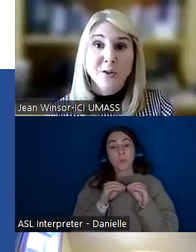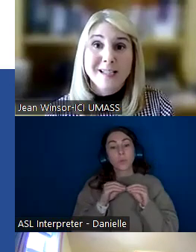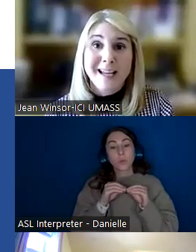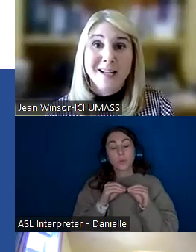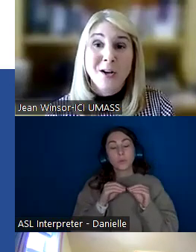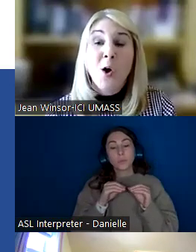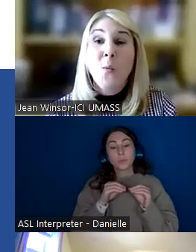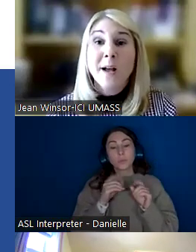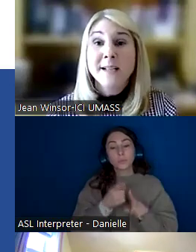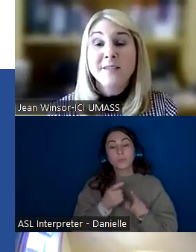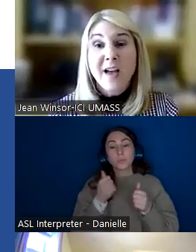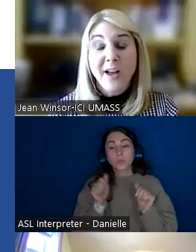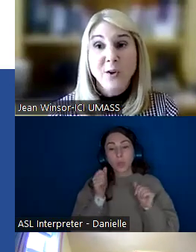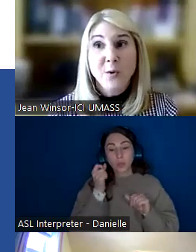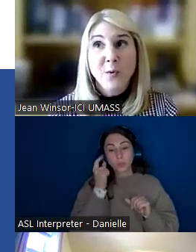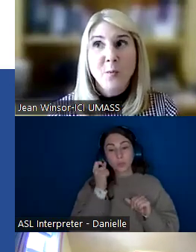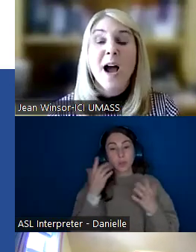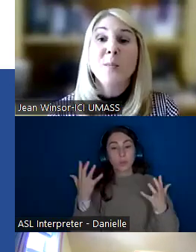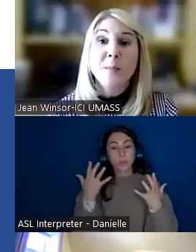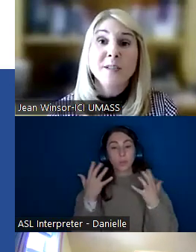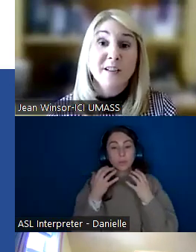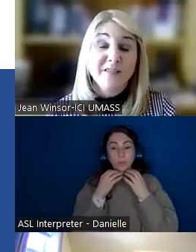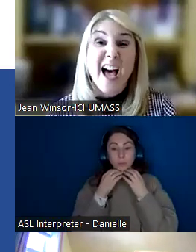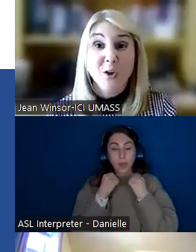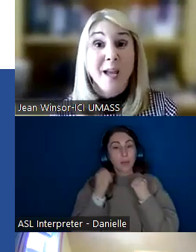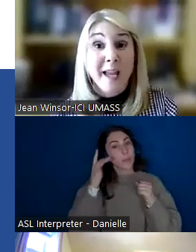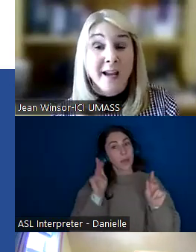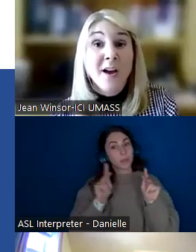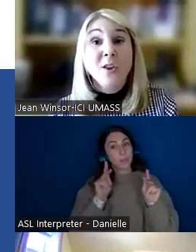to understand what is the value, why are people